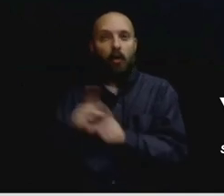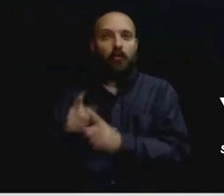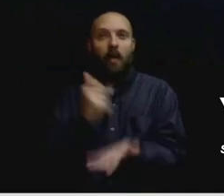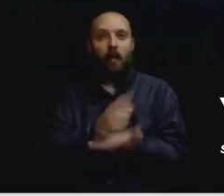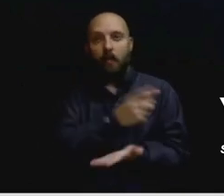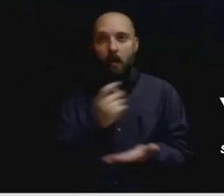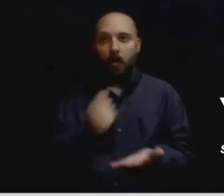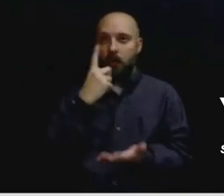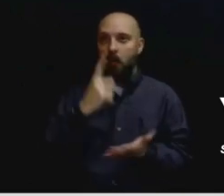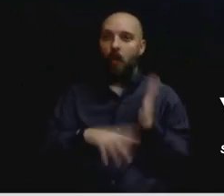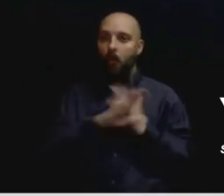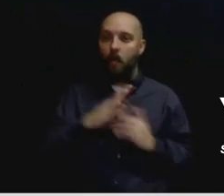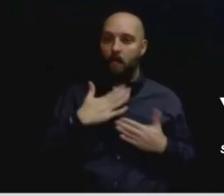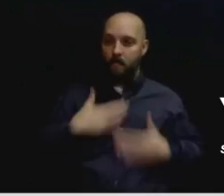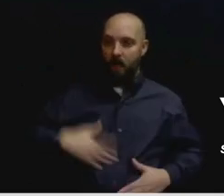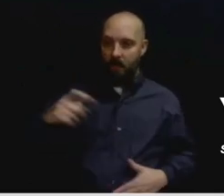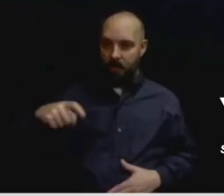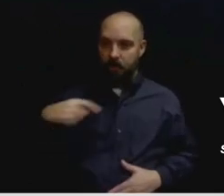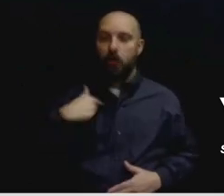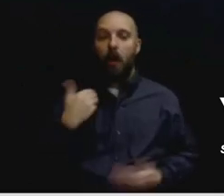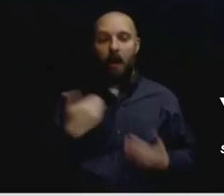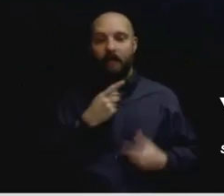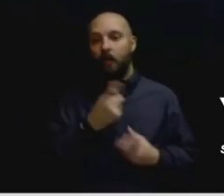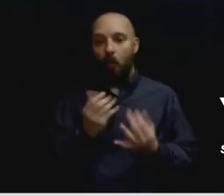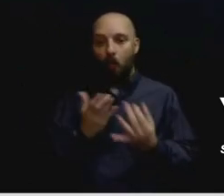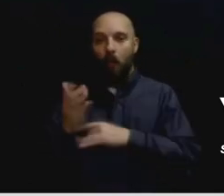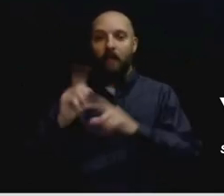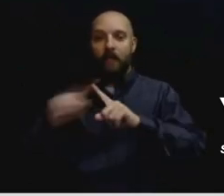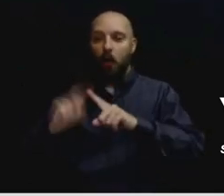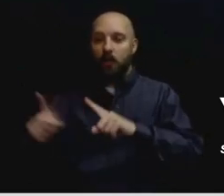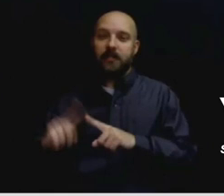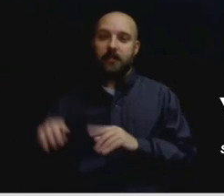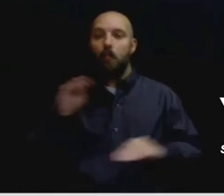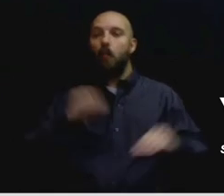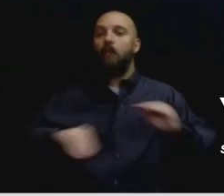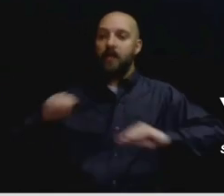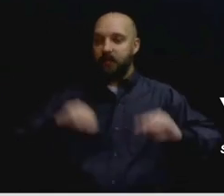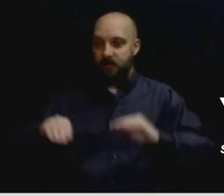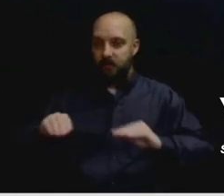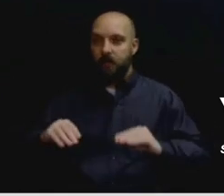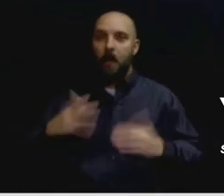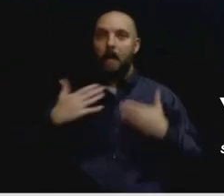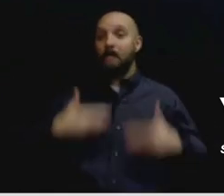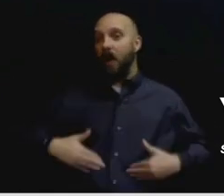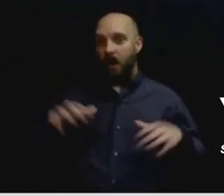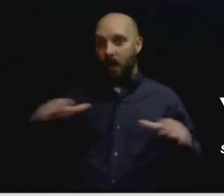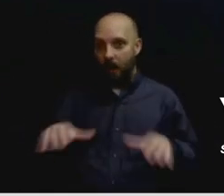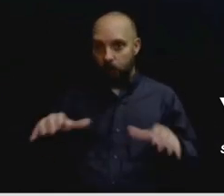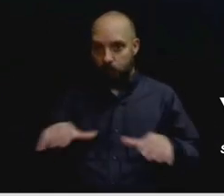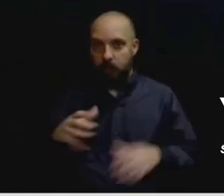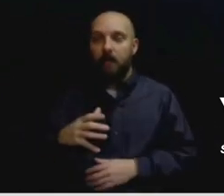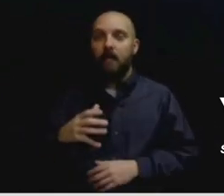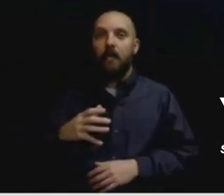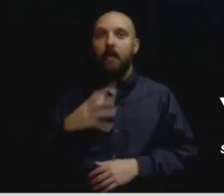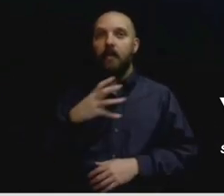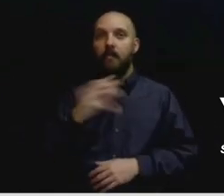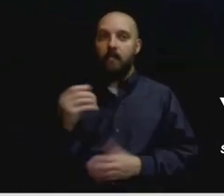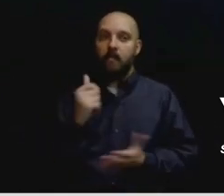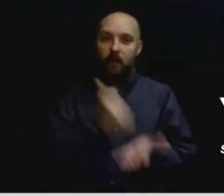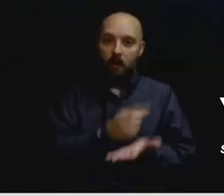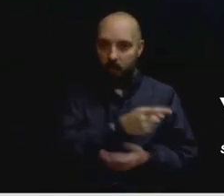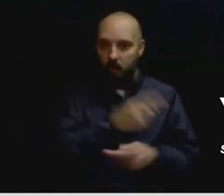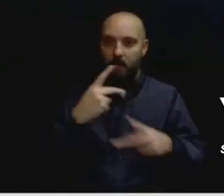body needs. So I will have them go through various movements and body actions and help them figure